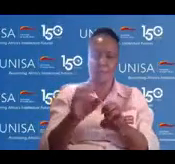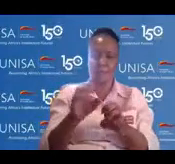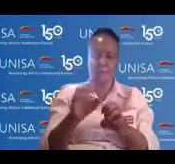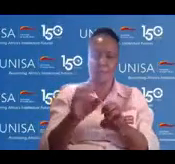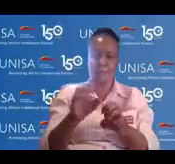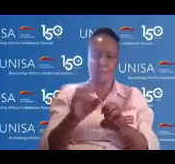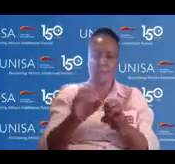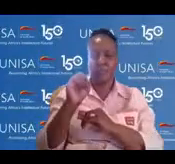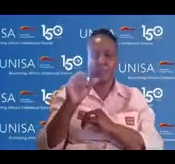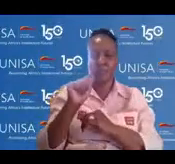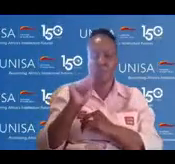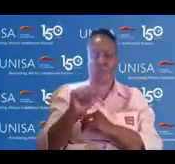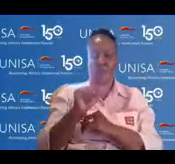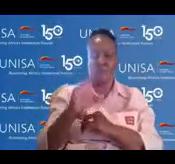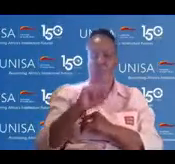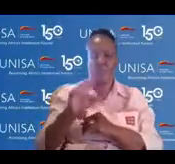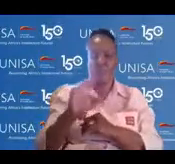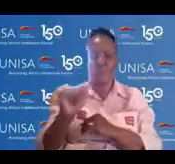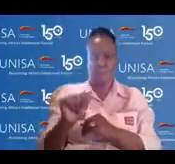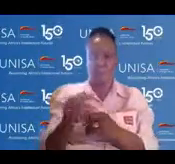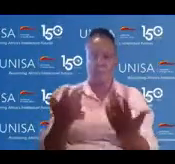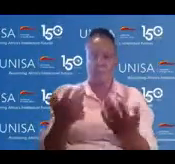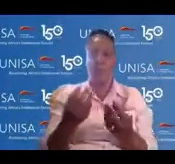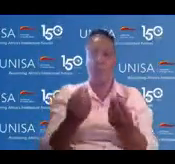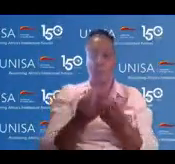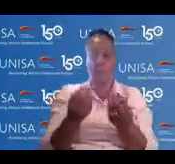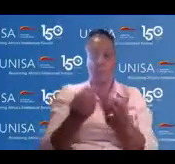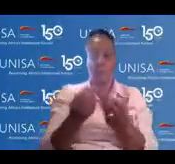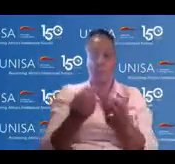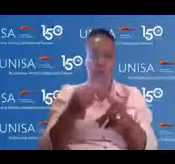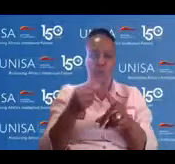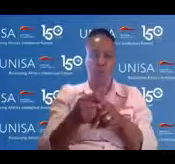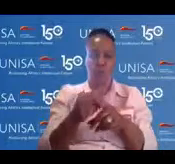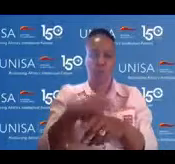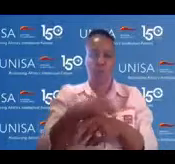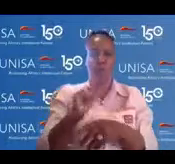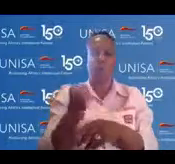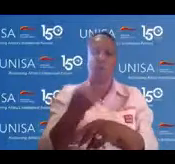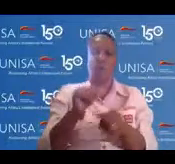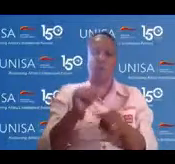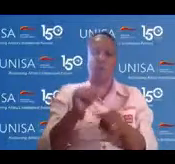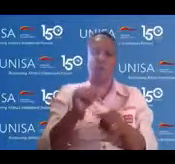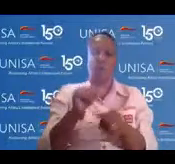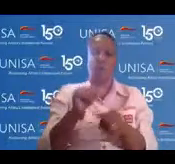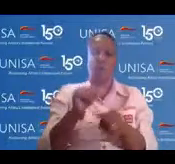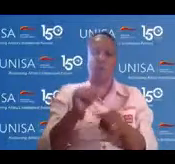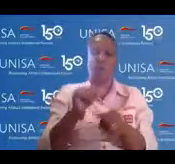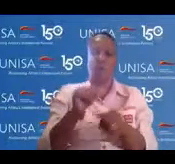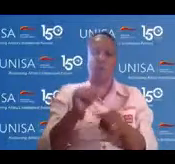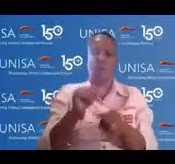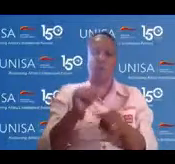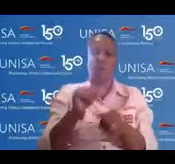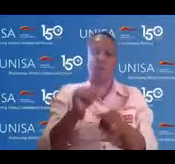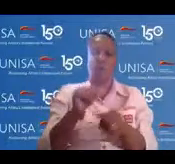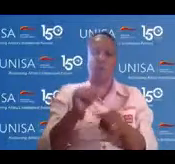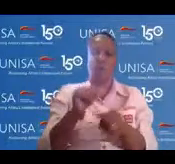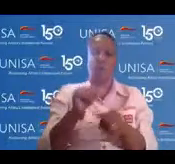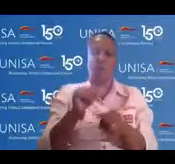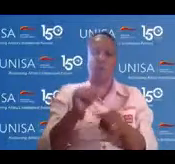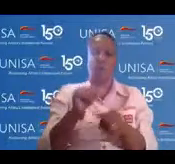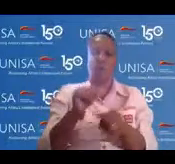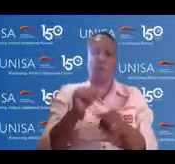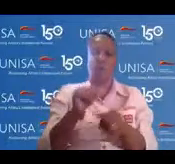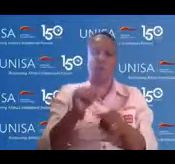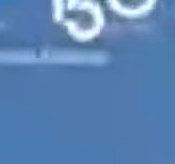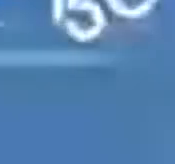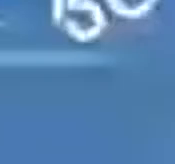examdisability@unisa.ac.za. With these few words, I wish you all the best with your exams. Thank you, Dr. Chetty. Back to you. Thank you so